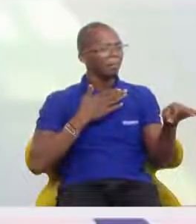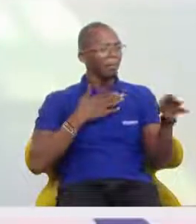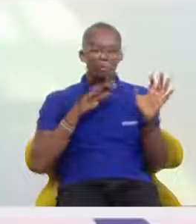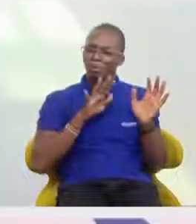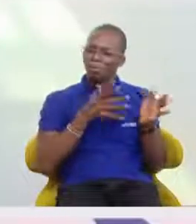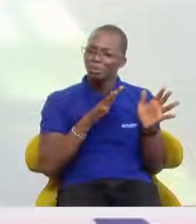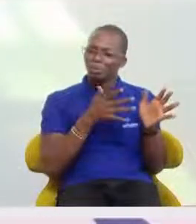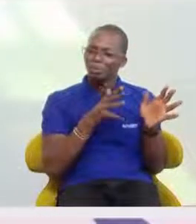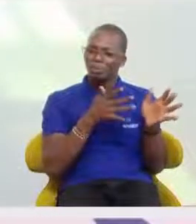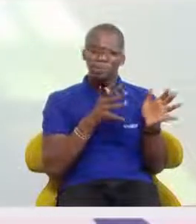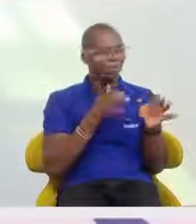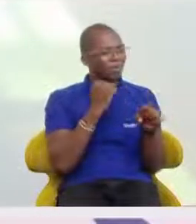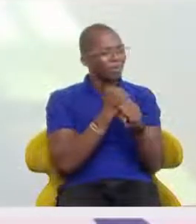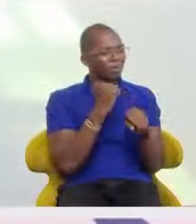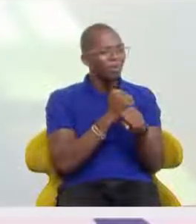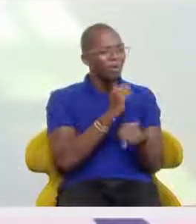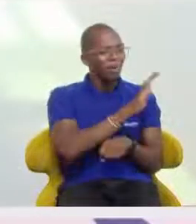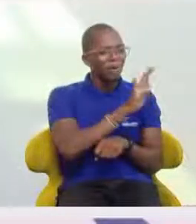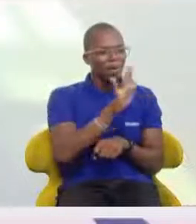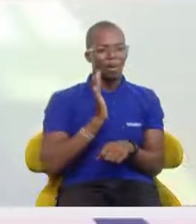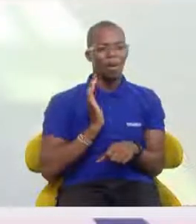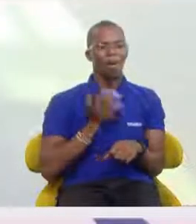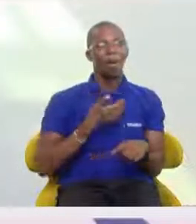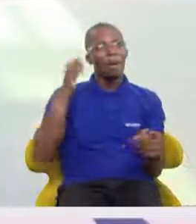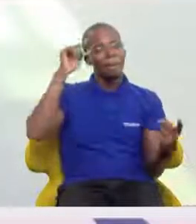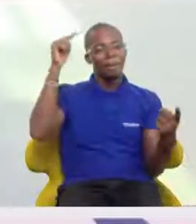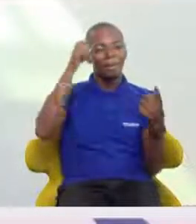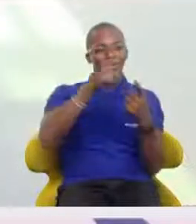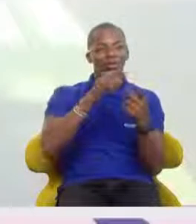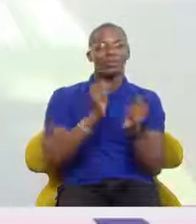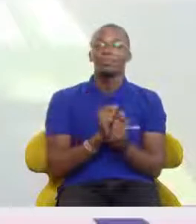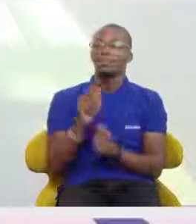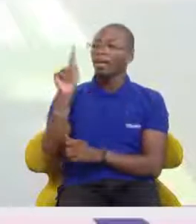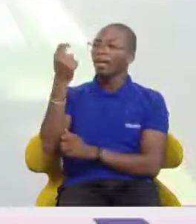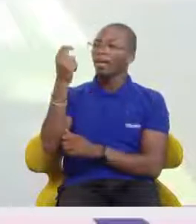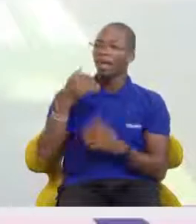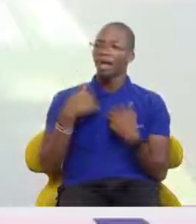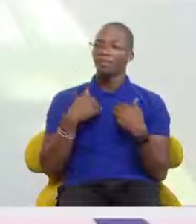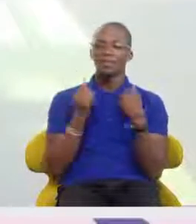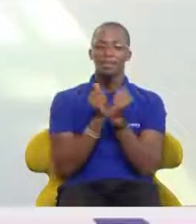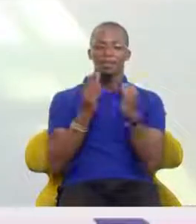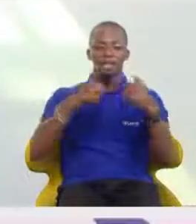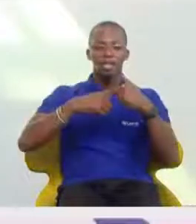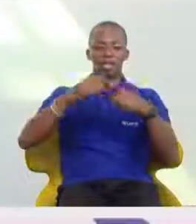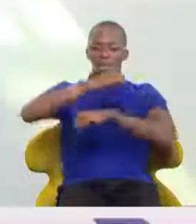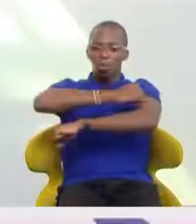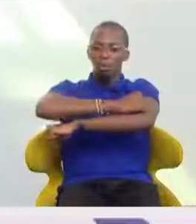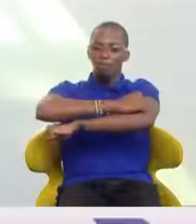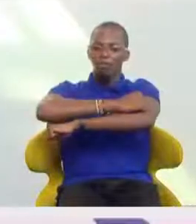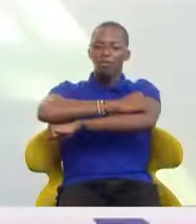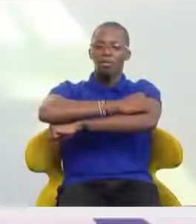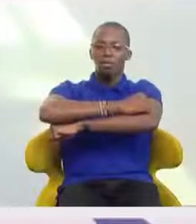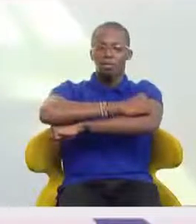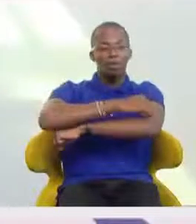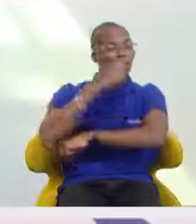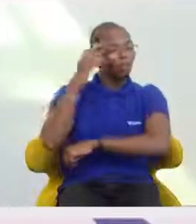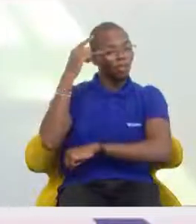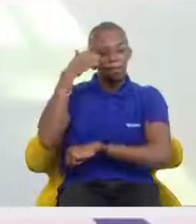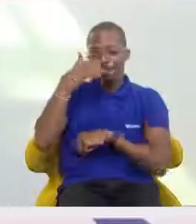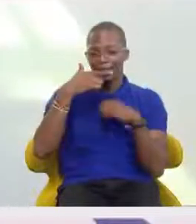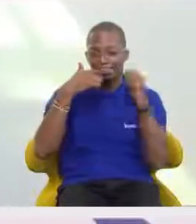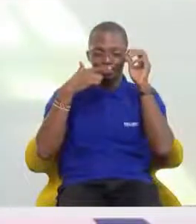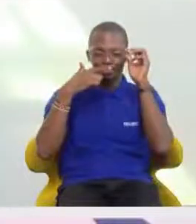has expanded to include coding, internship, mentorship, and entrepreneurship skills. These kids have inspired me and taught